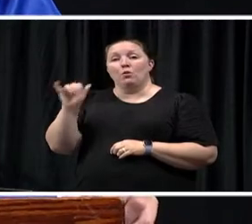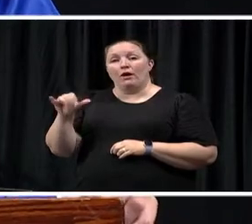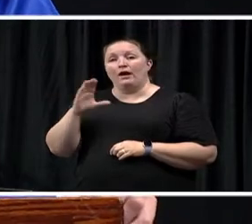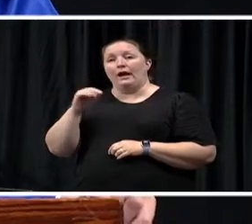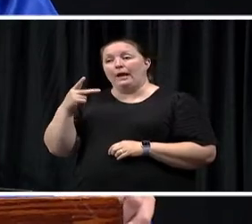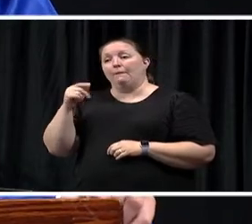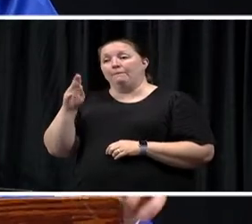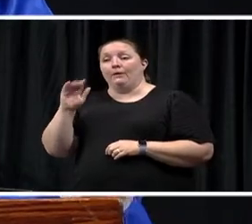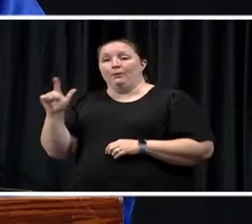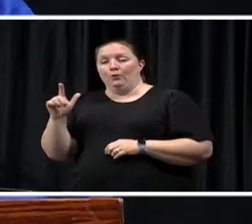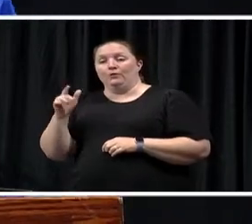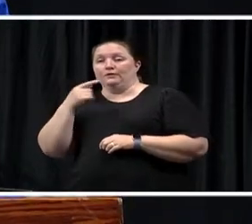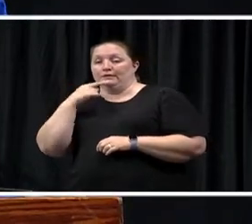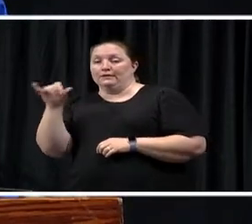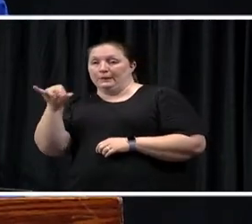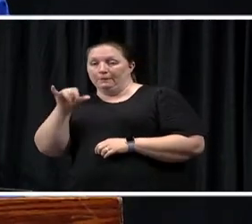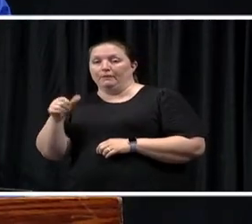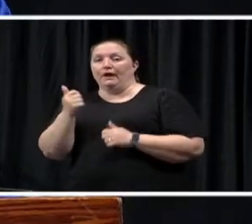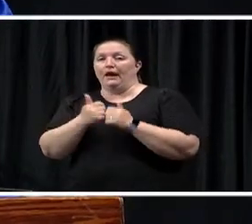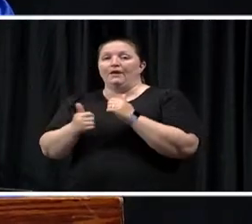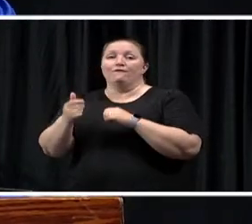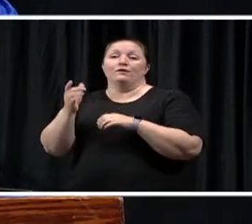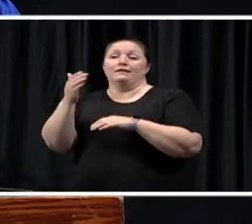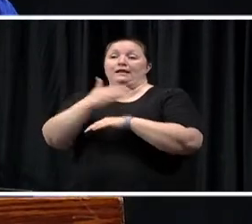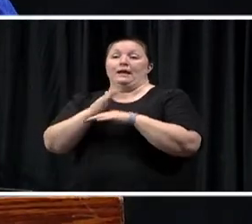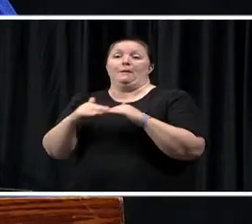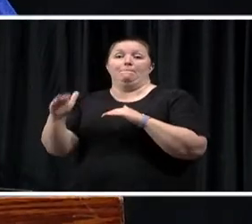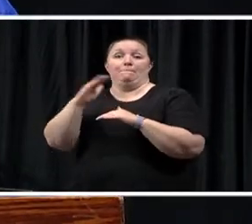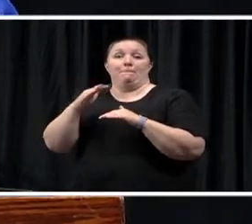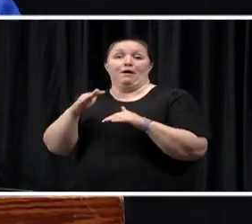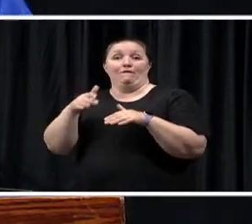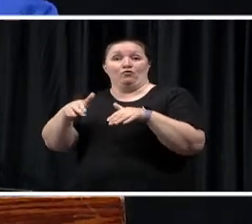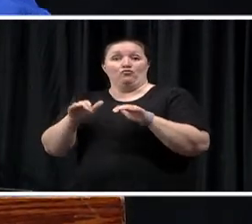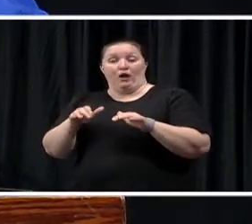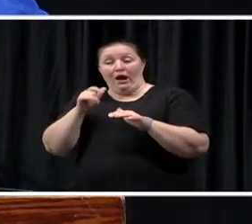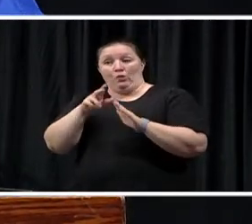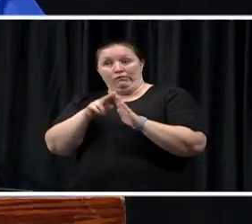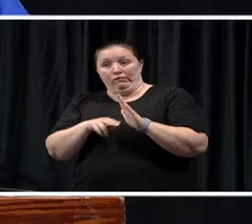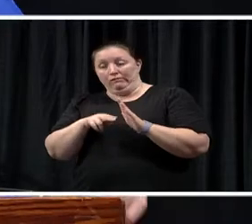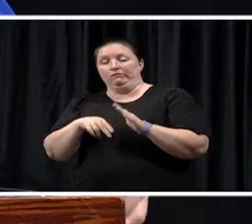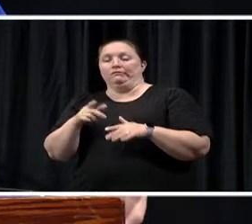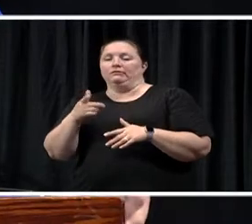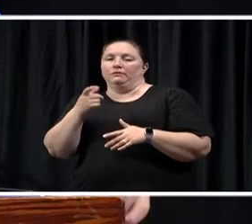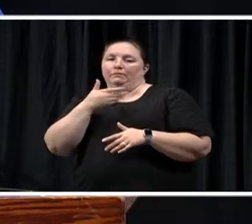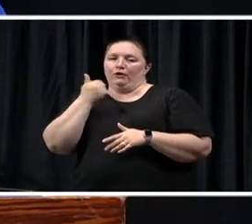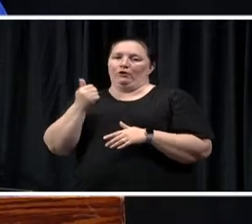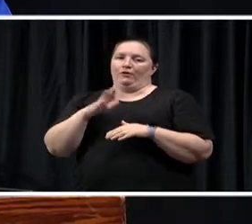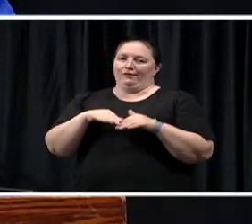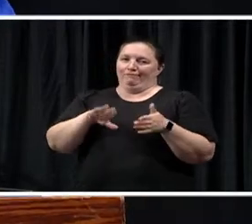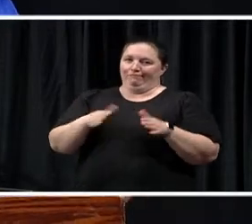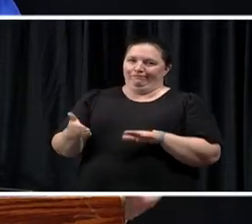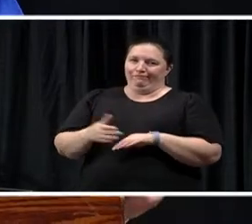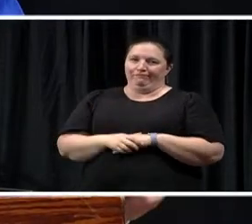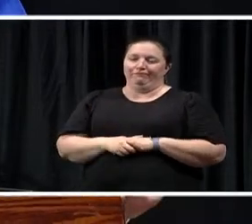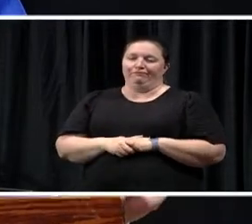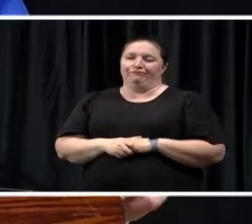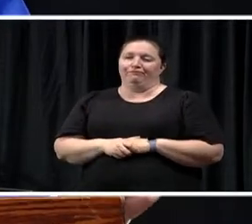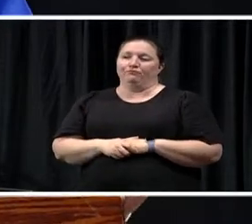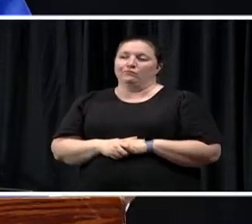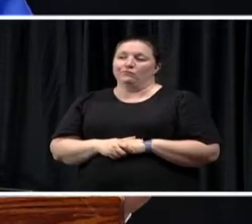later popularize, every day above ground is a great day. Remember that. True wisdom. And I'll leave you all with